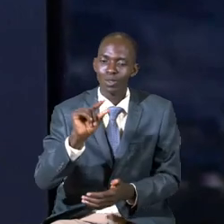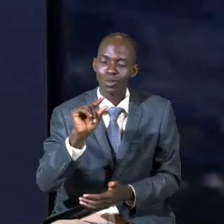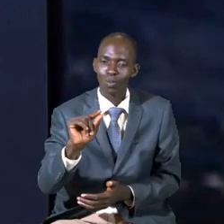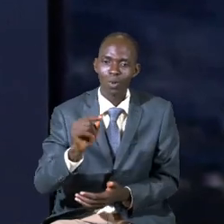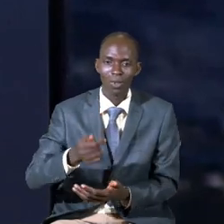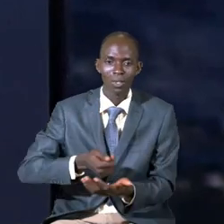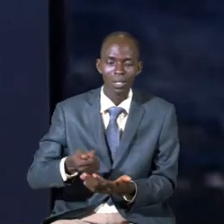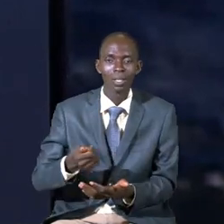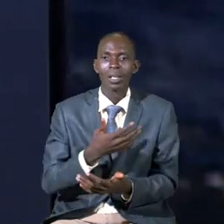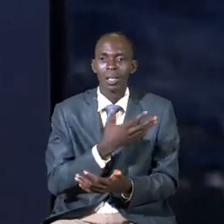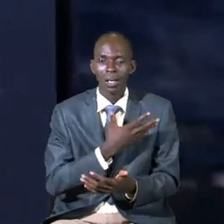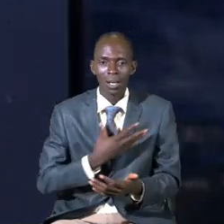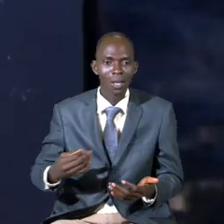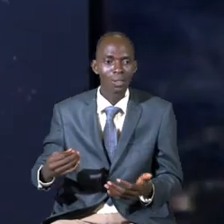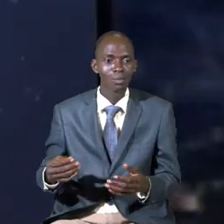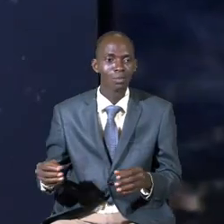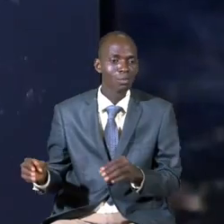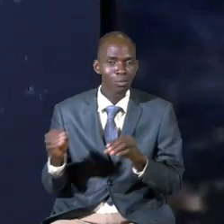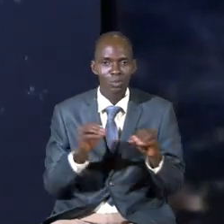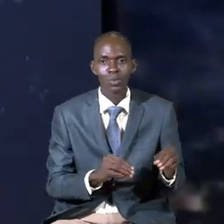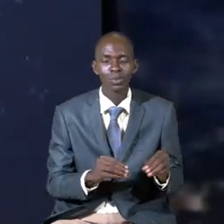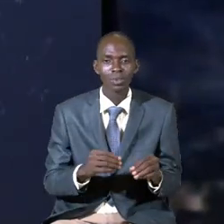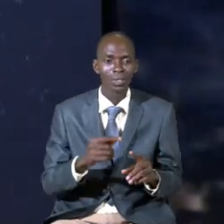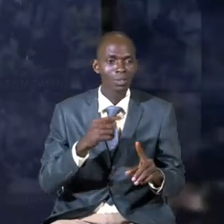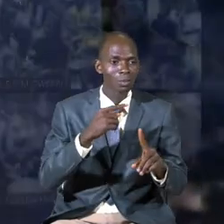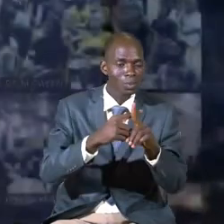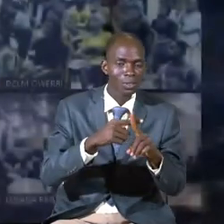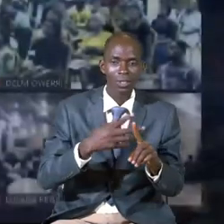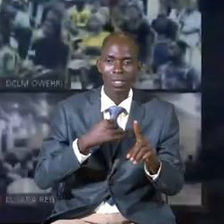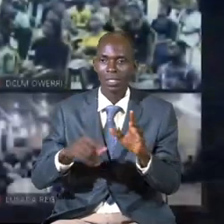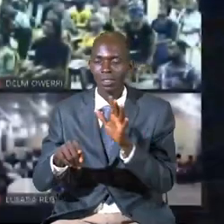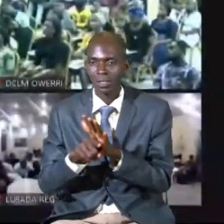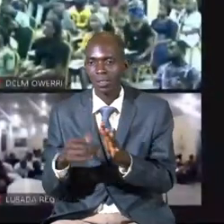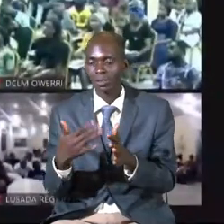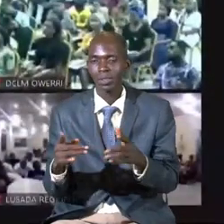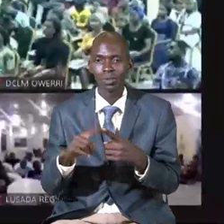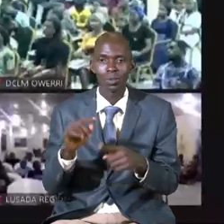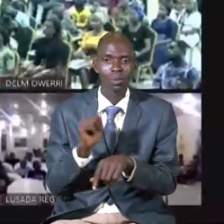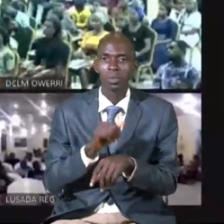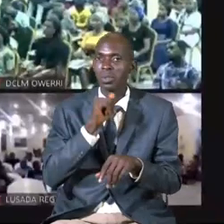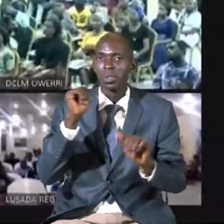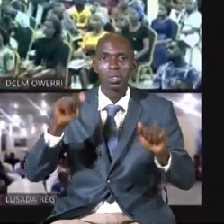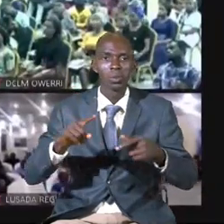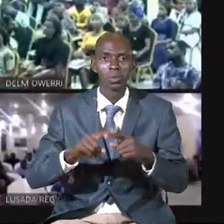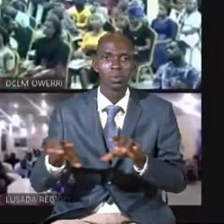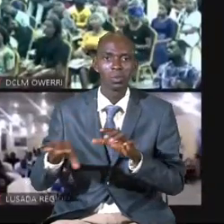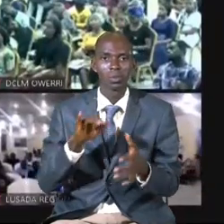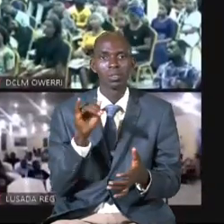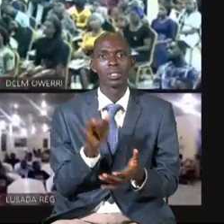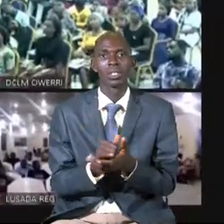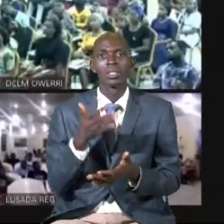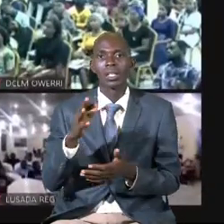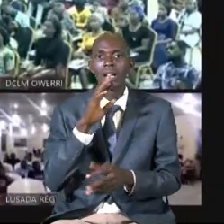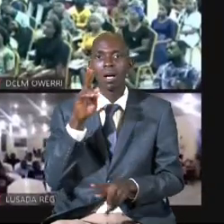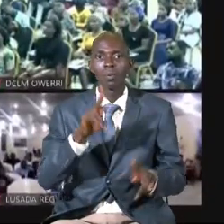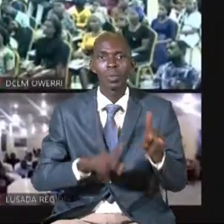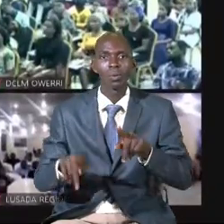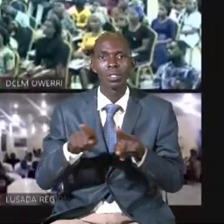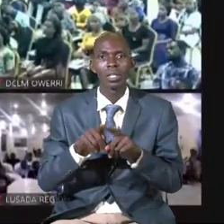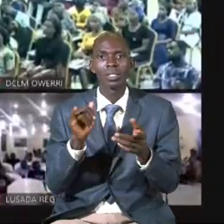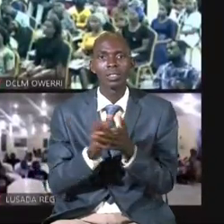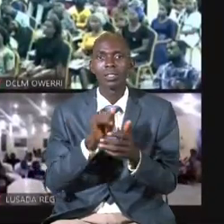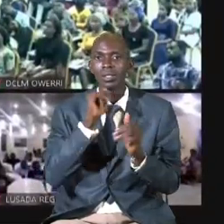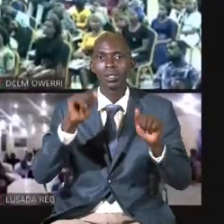fires together the positive negative and make everything to work he couldn't do that the people like that that do each they do